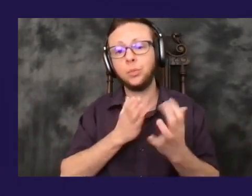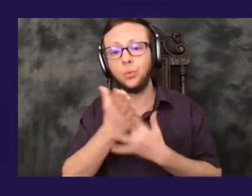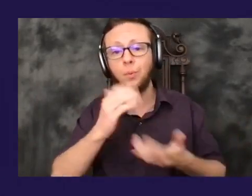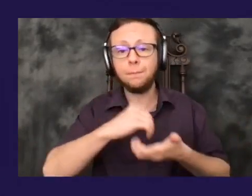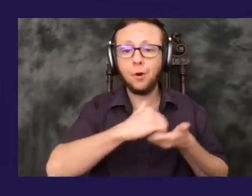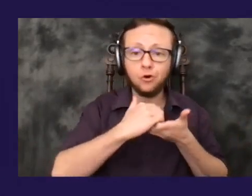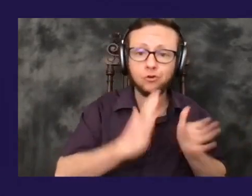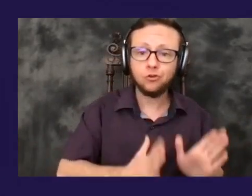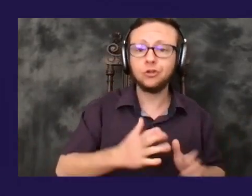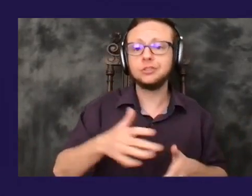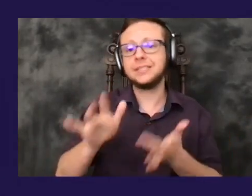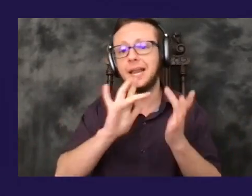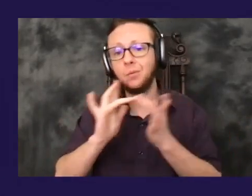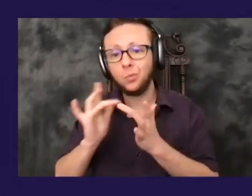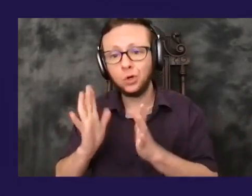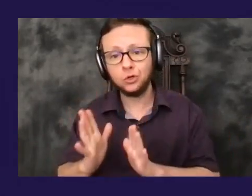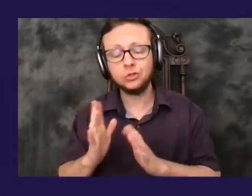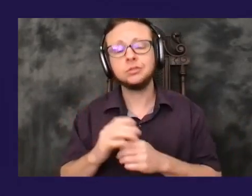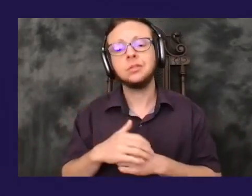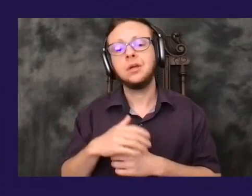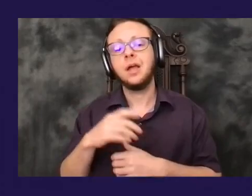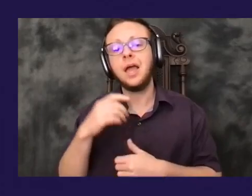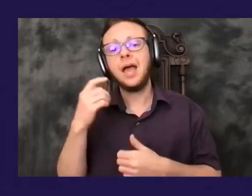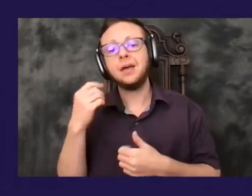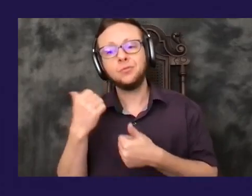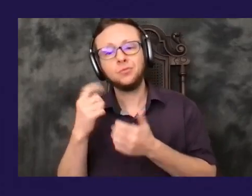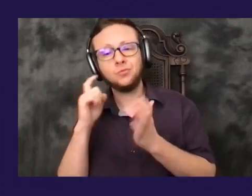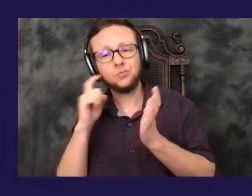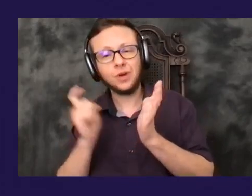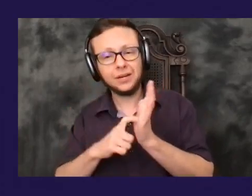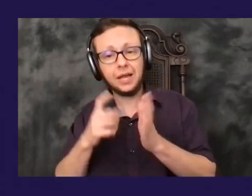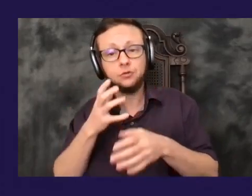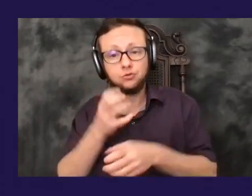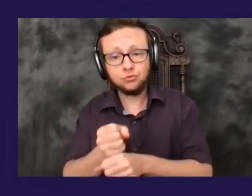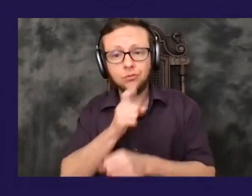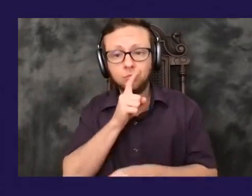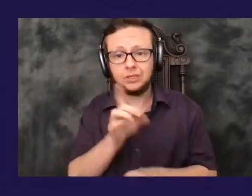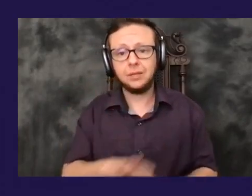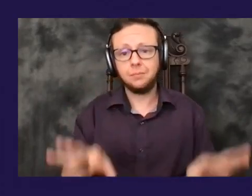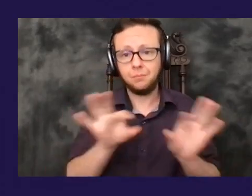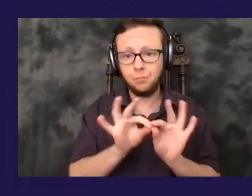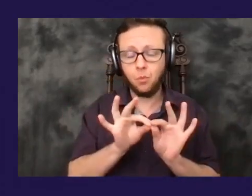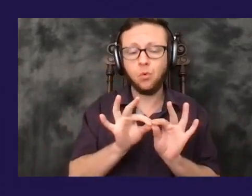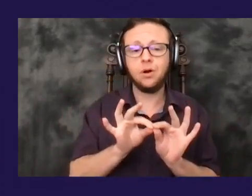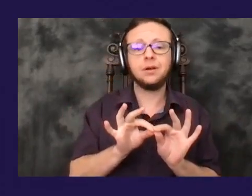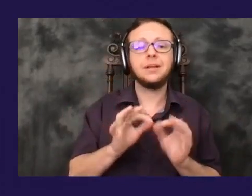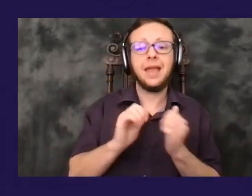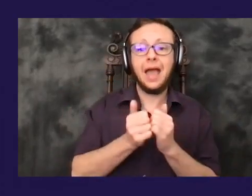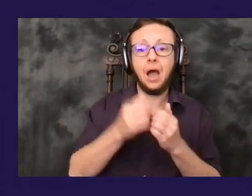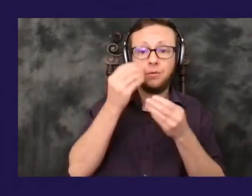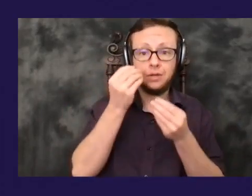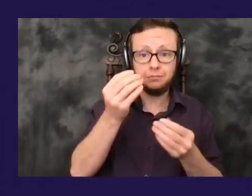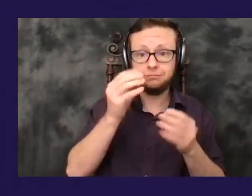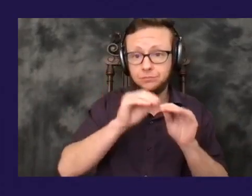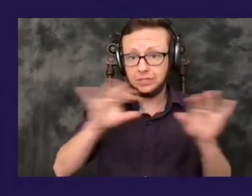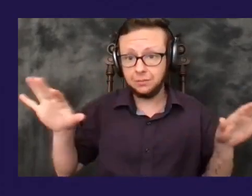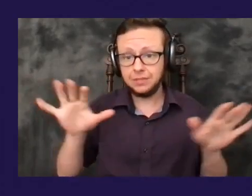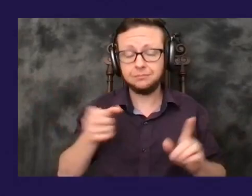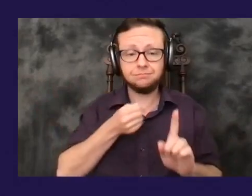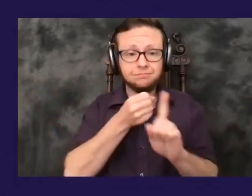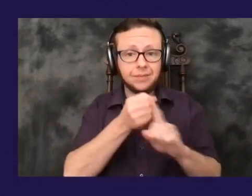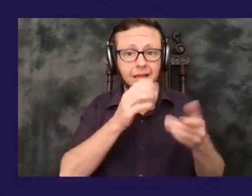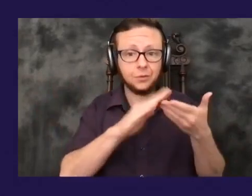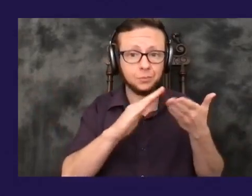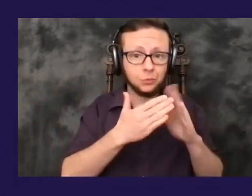and recognizing that trust is really inherent to this entire conversation about how infodemics affect communities and how they're willing to take on